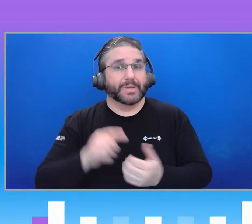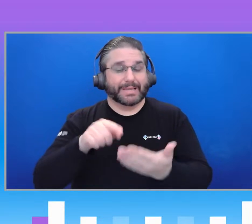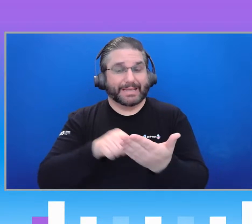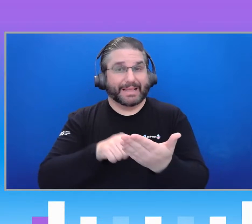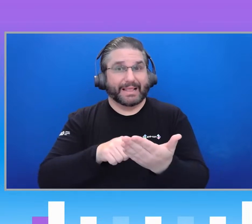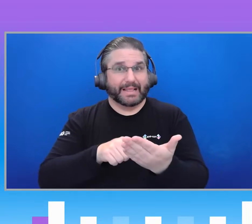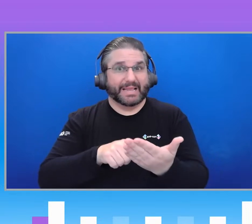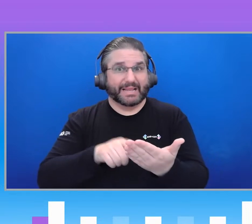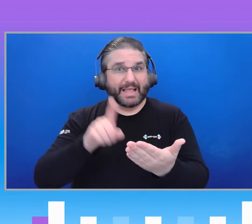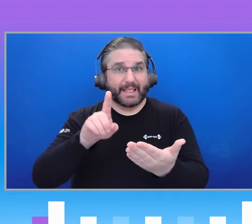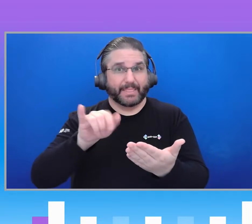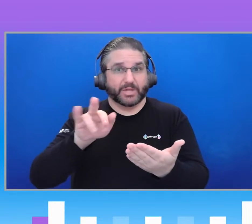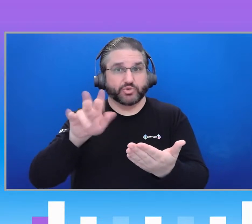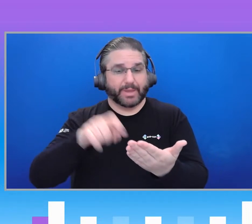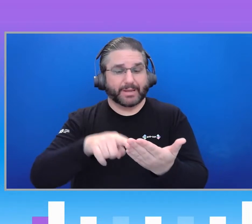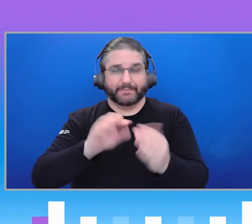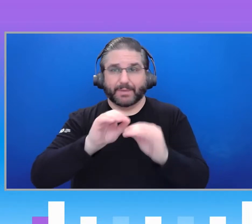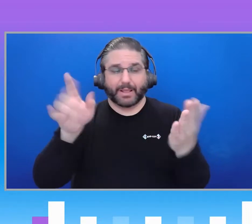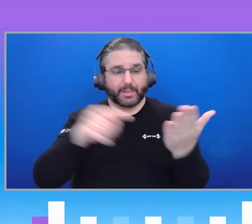addition to